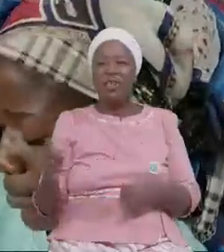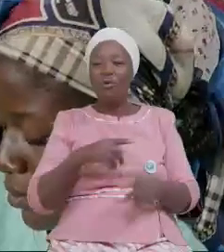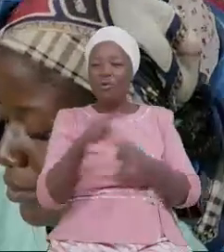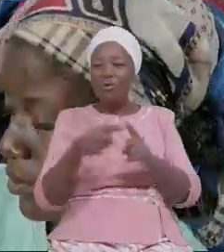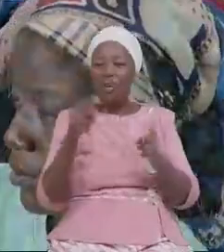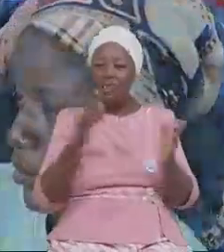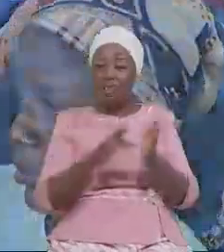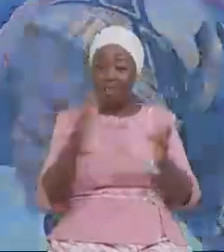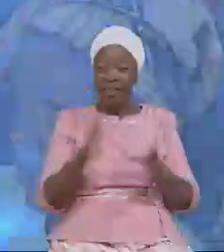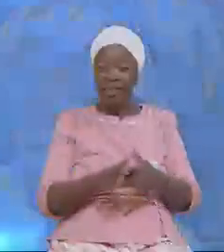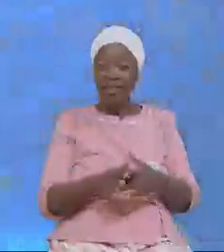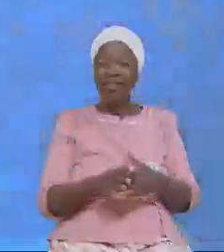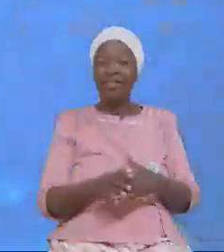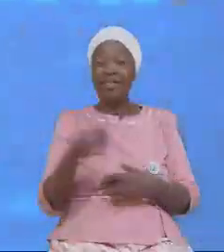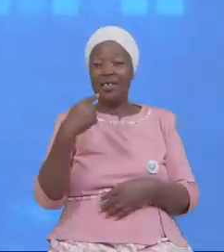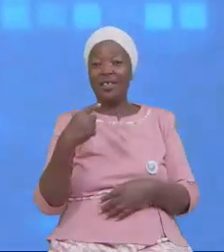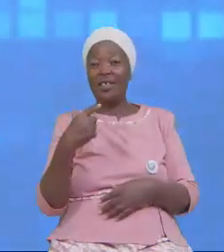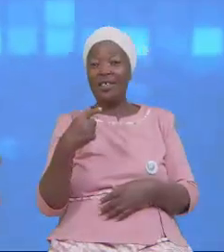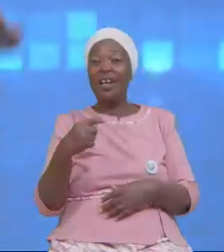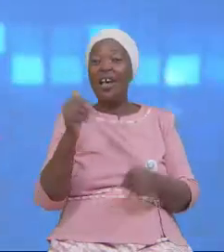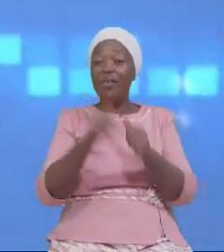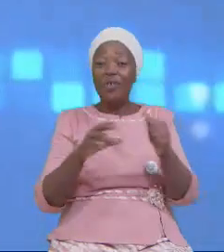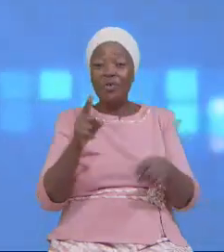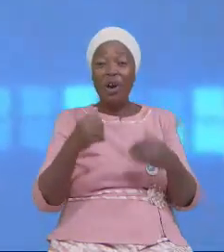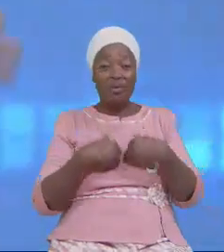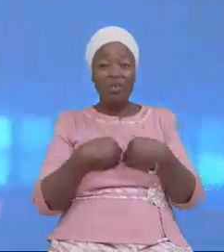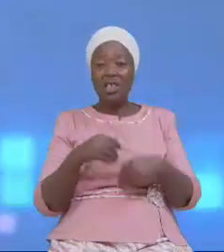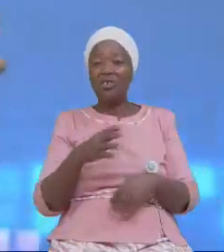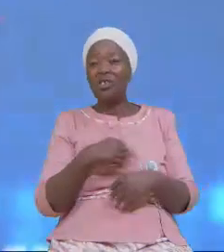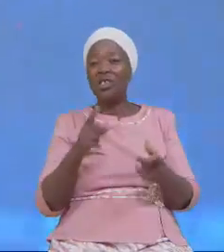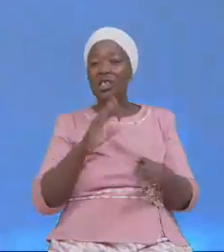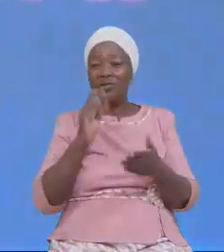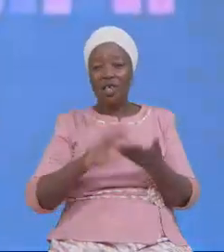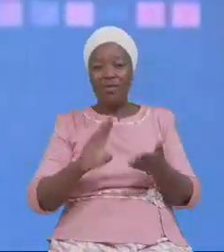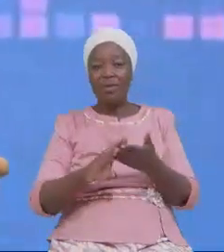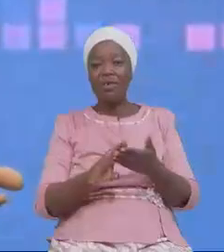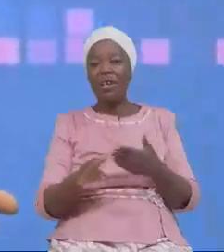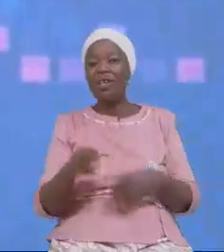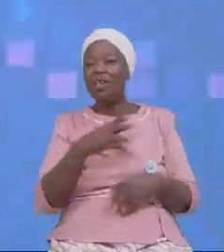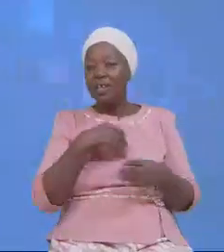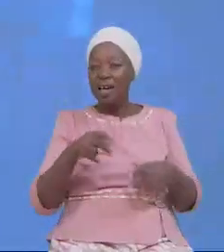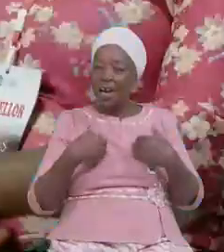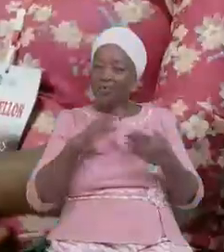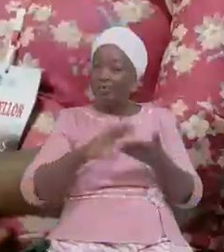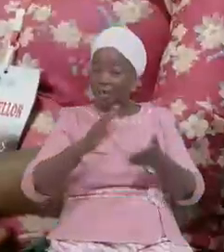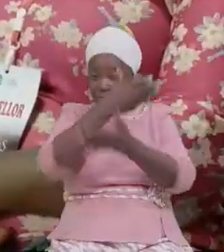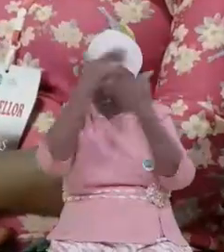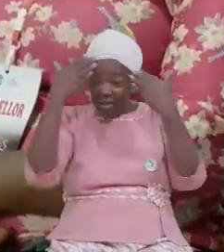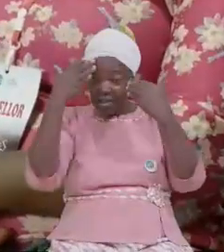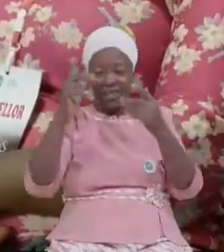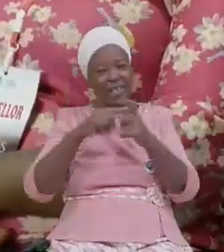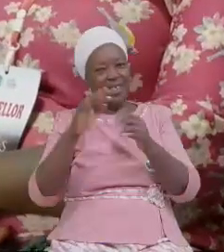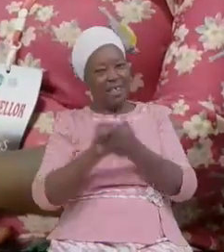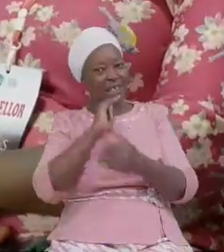Jesus says, everything you have done is forgiven and forgotten, final.